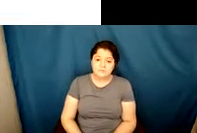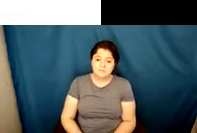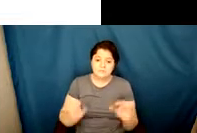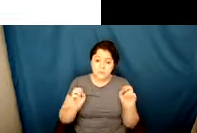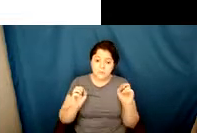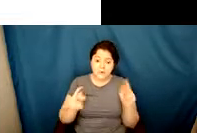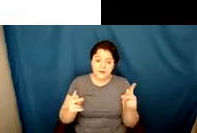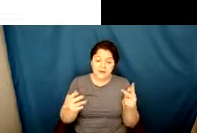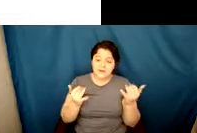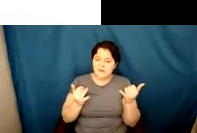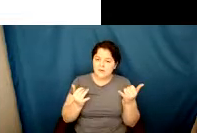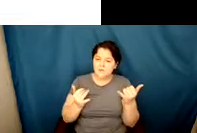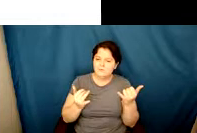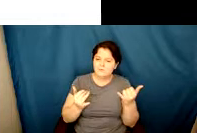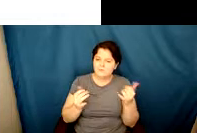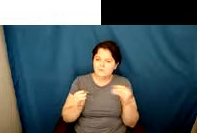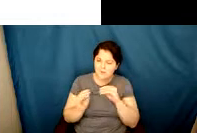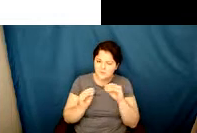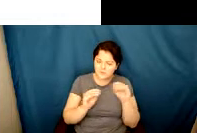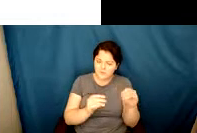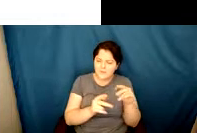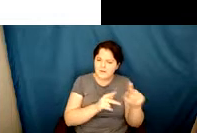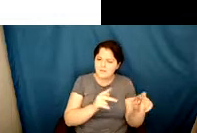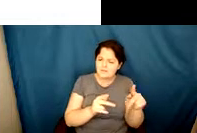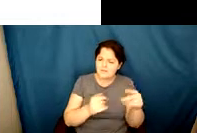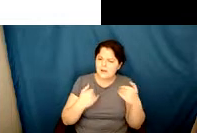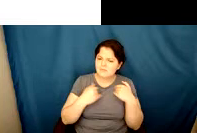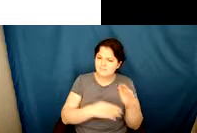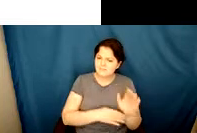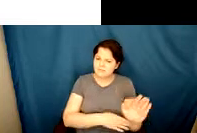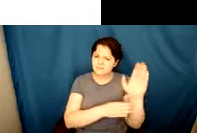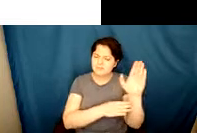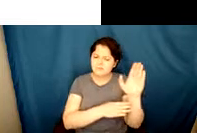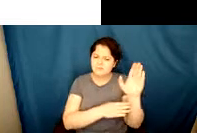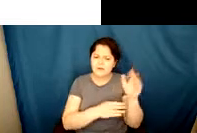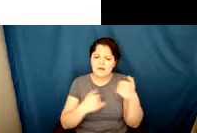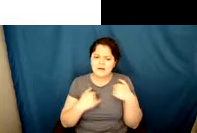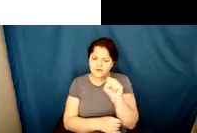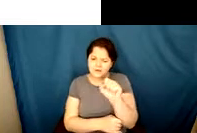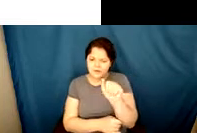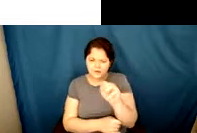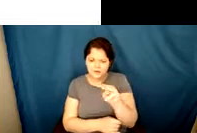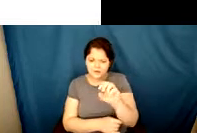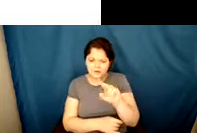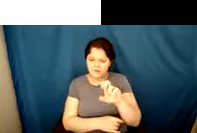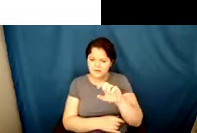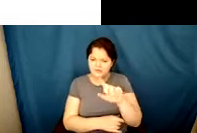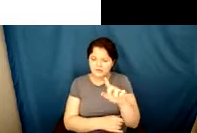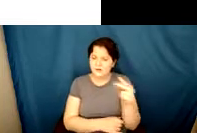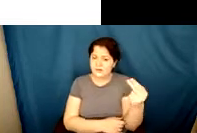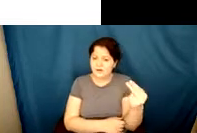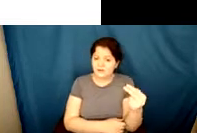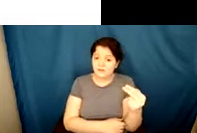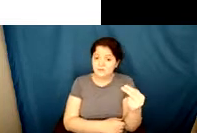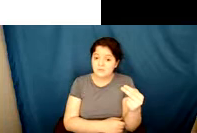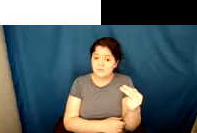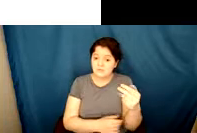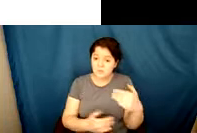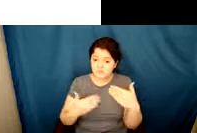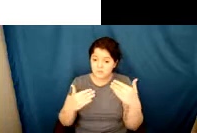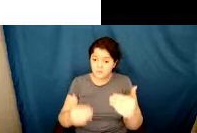Okay, so now we're going to move to some of the folks who have their hand raised. We've got Samuel Hurst. Would you like to unmute